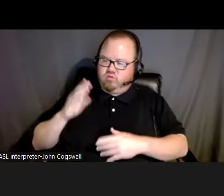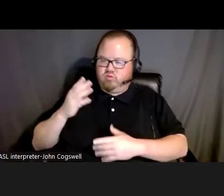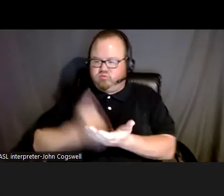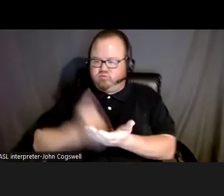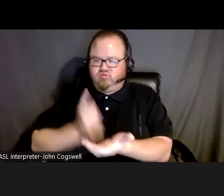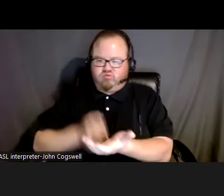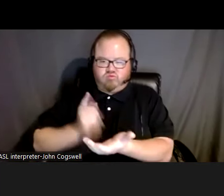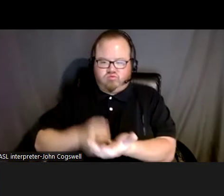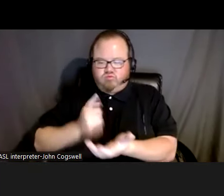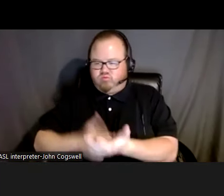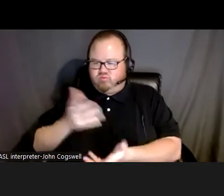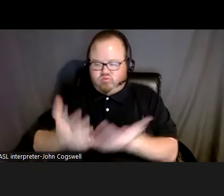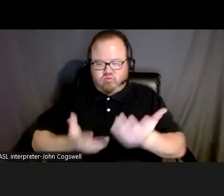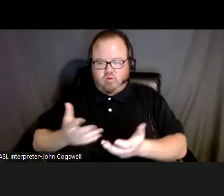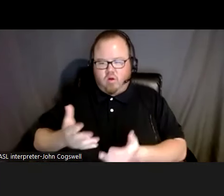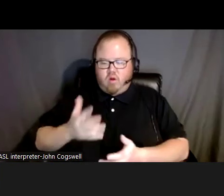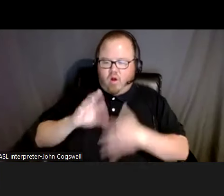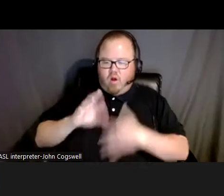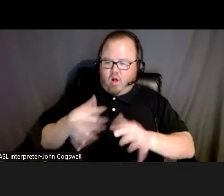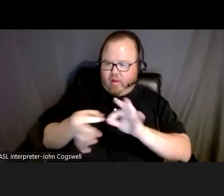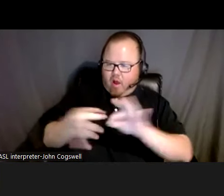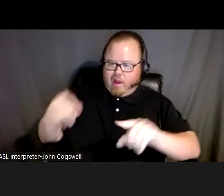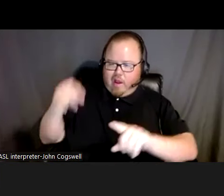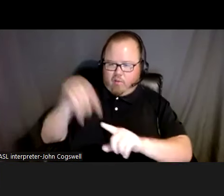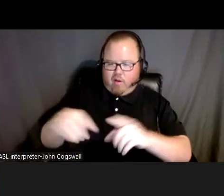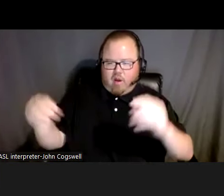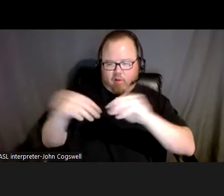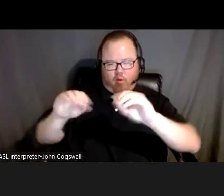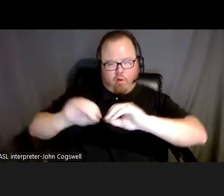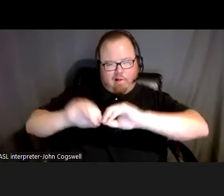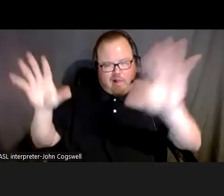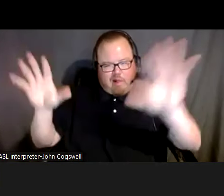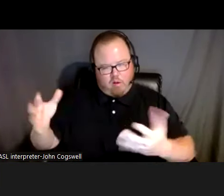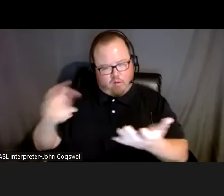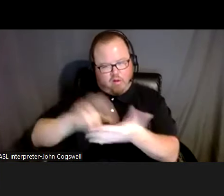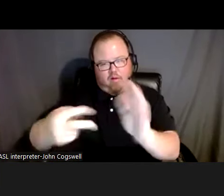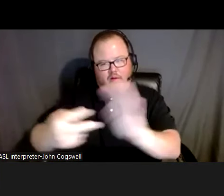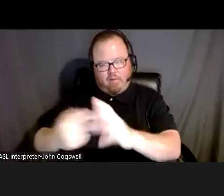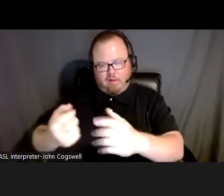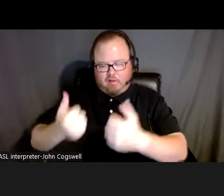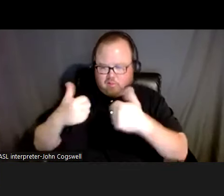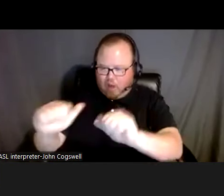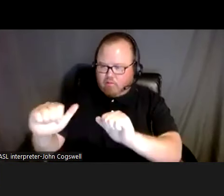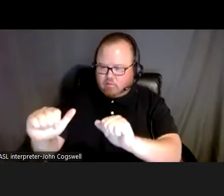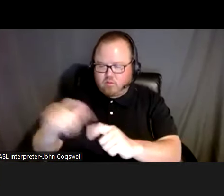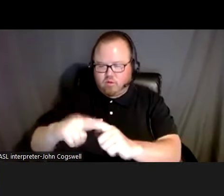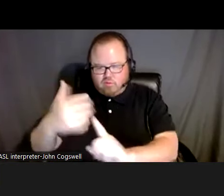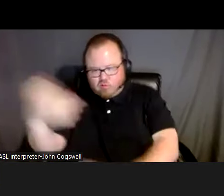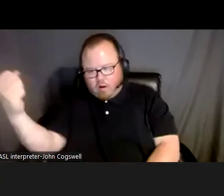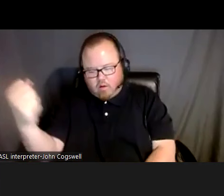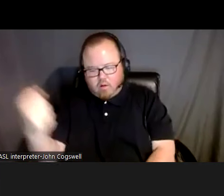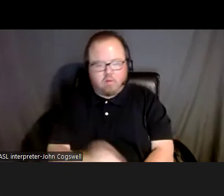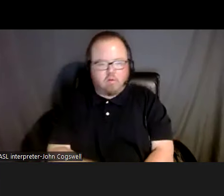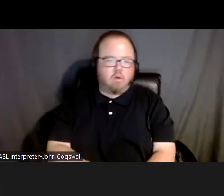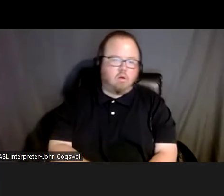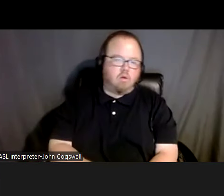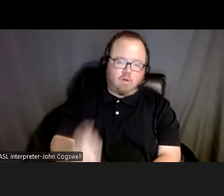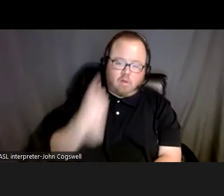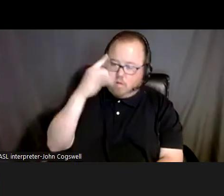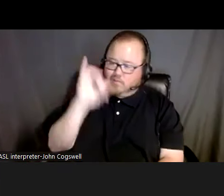need to clarify the language on attempts, what it means to make an attempt, and understand that an